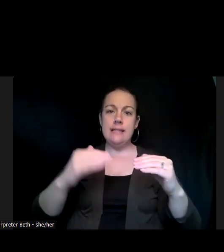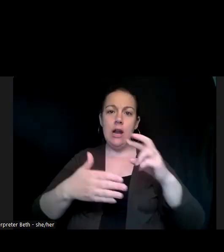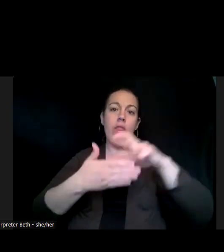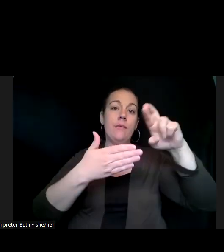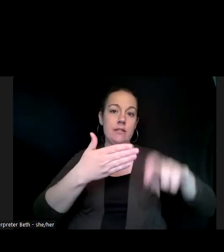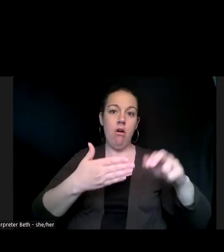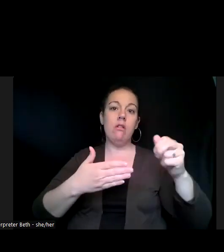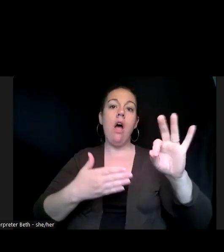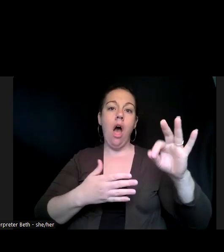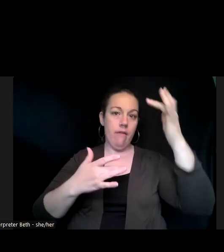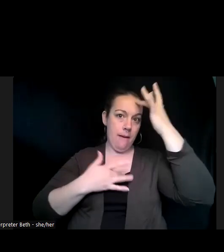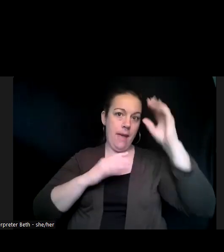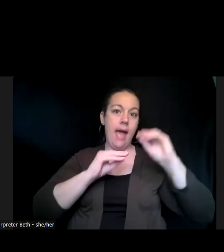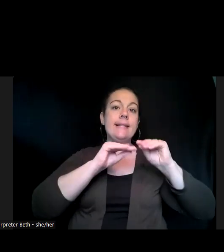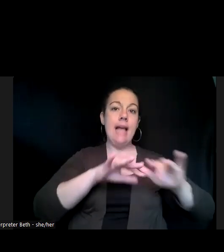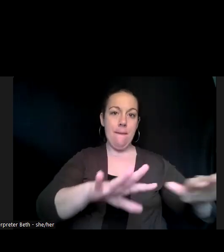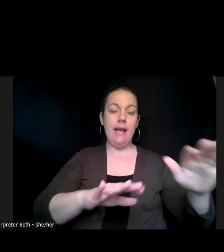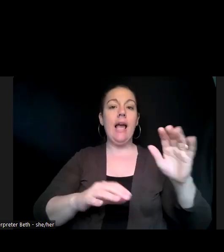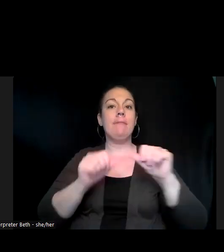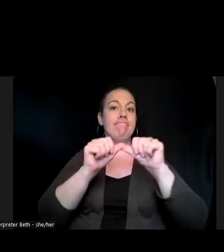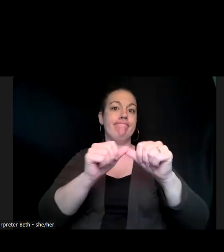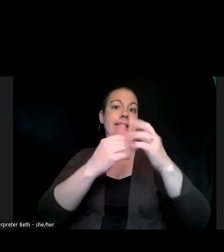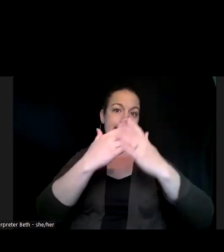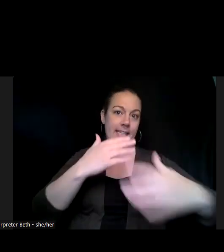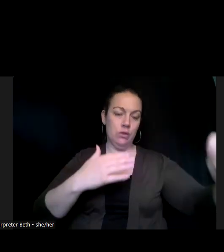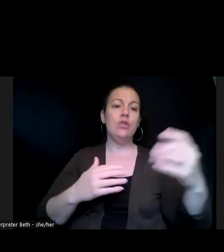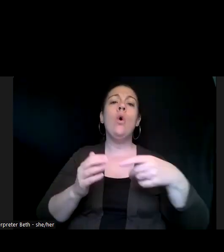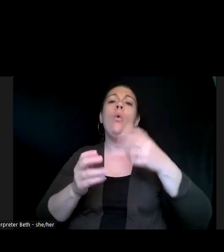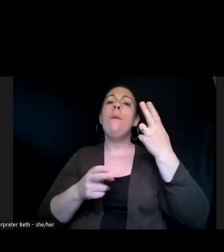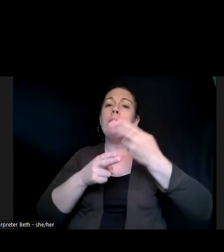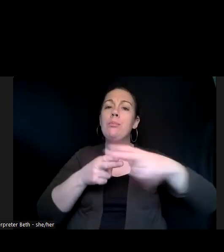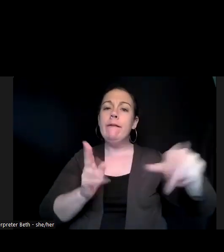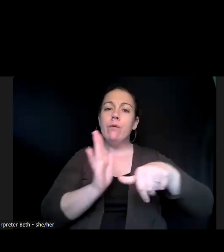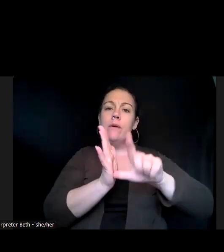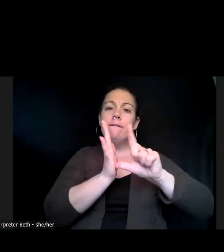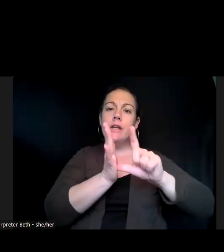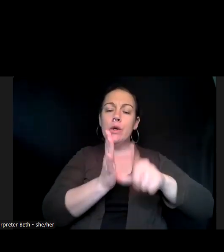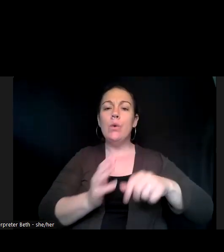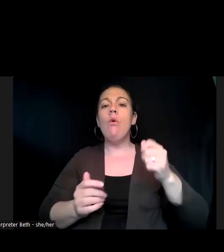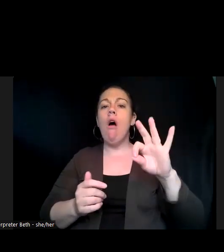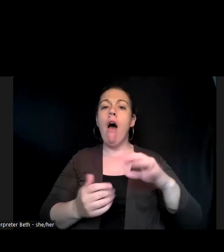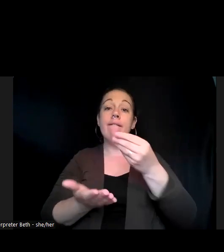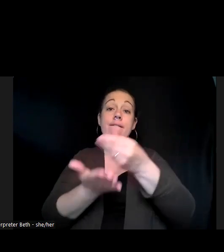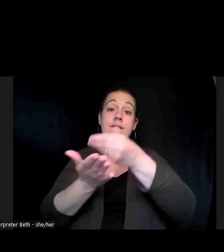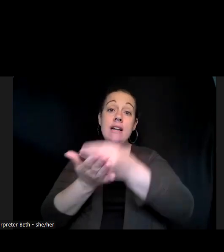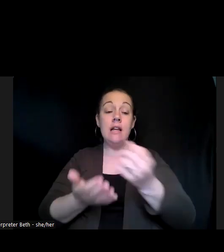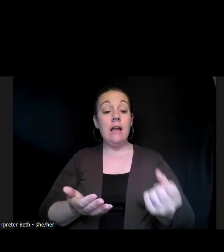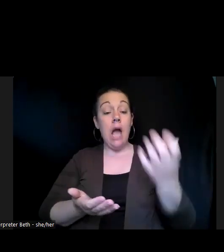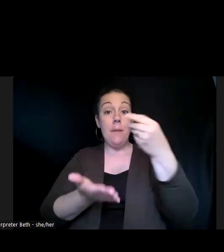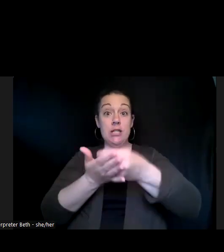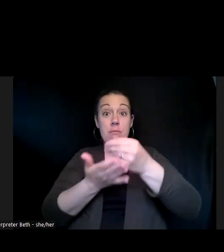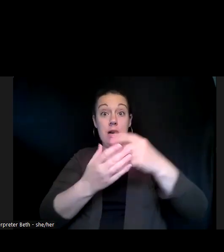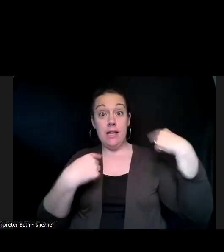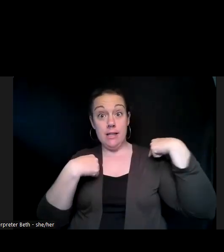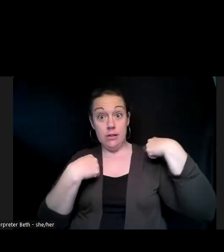and will be continuing after. So I'm going to start by giving a quick overview of the funding, talk about sort of how much money has been spent, what